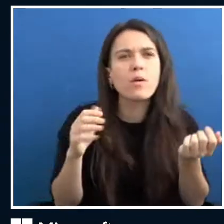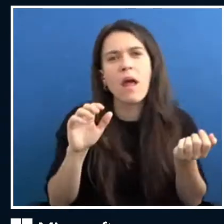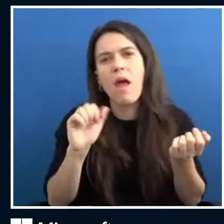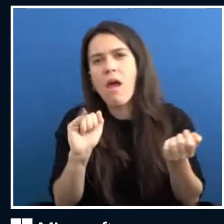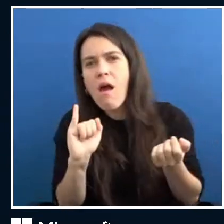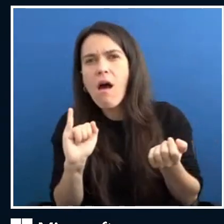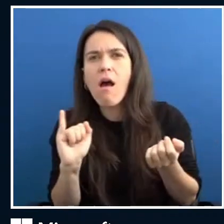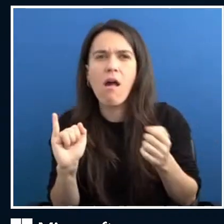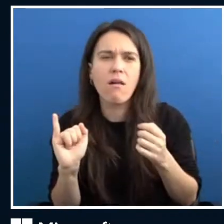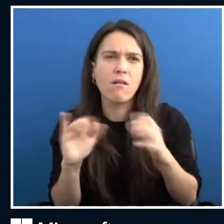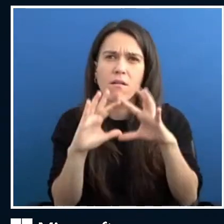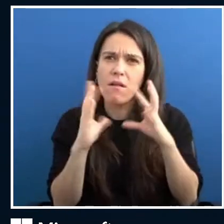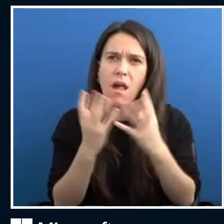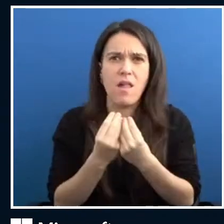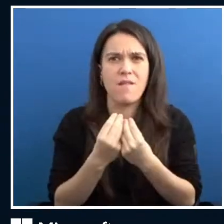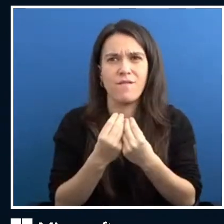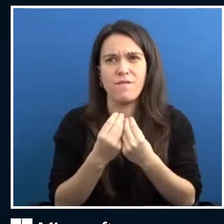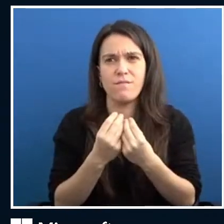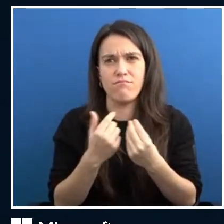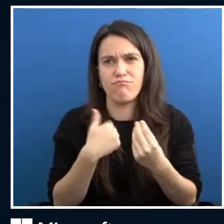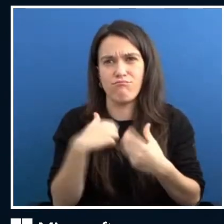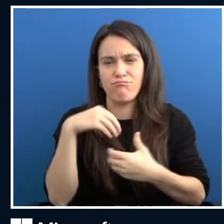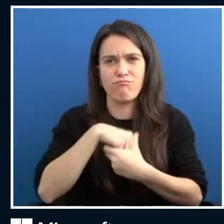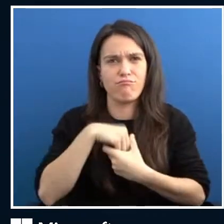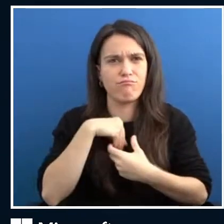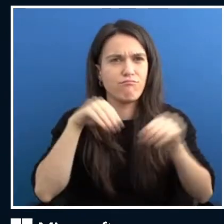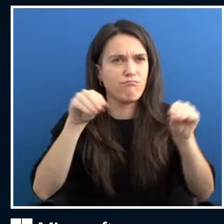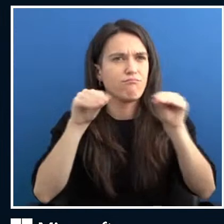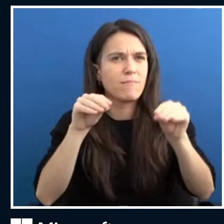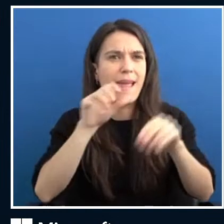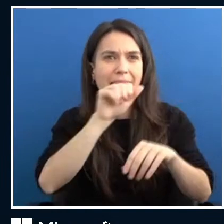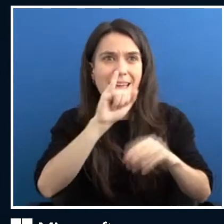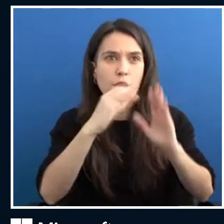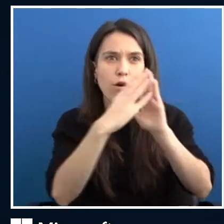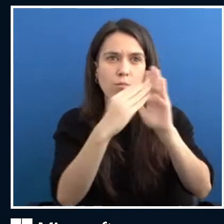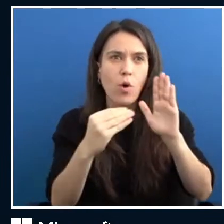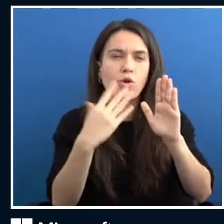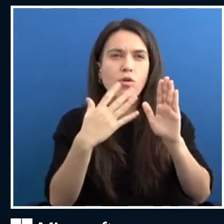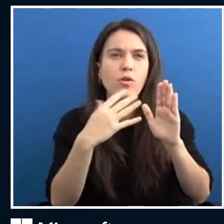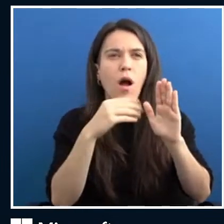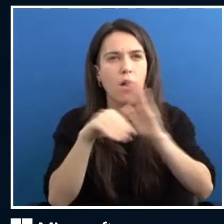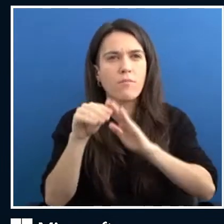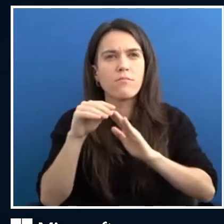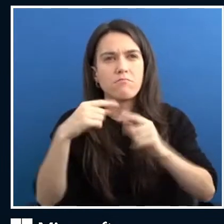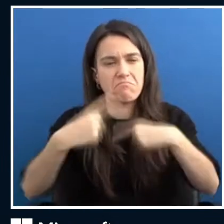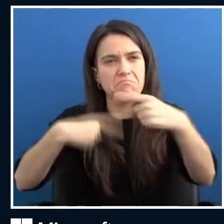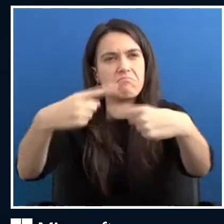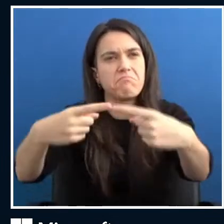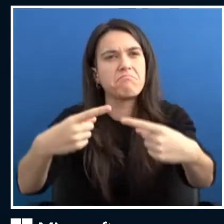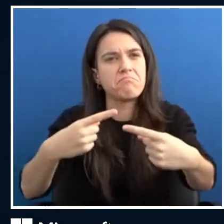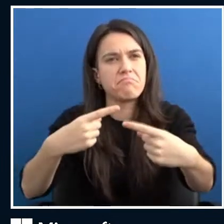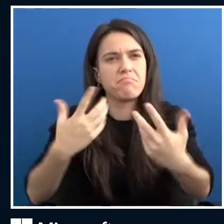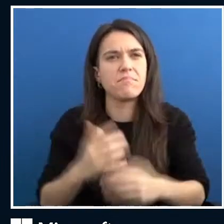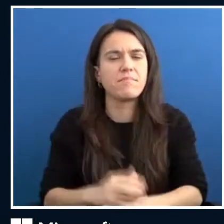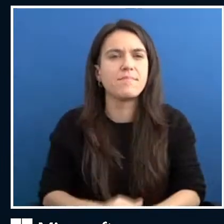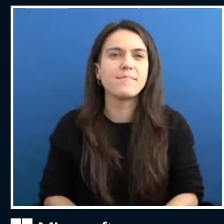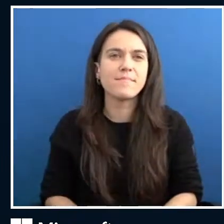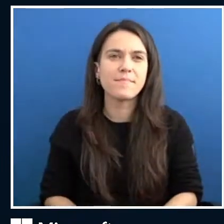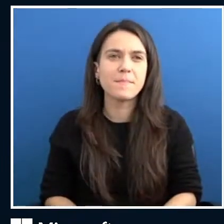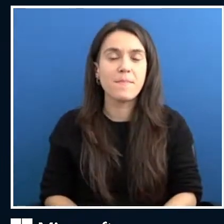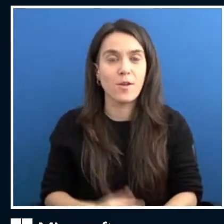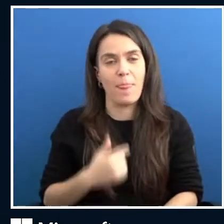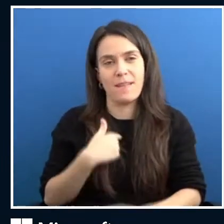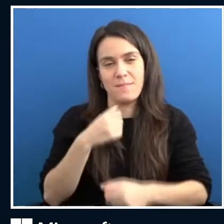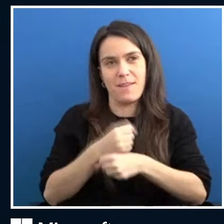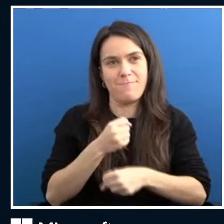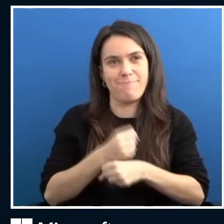space, meaning taking AI models in Docker containers and pushing them to edge devices. This broadly covers what I do at Oxford.